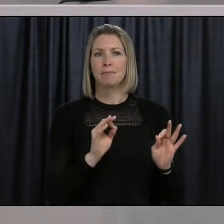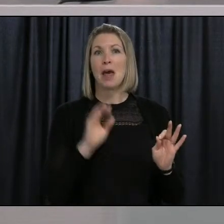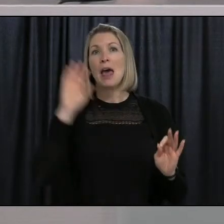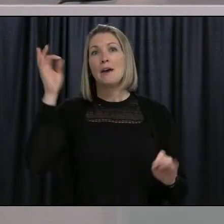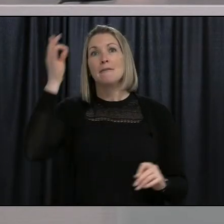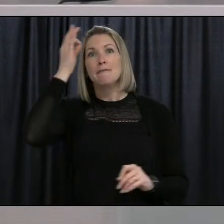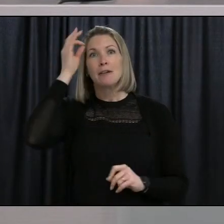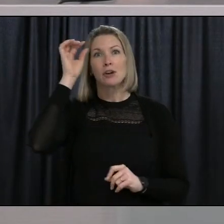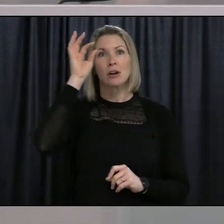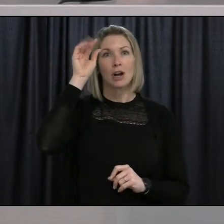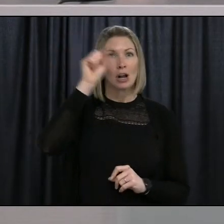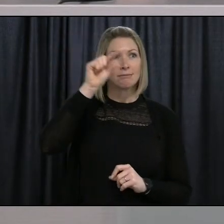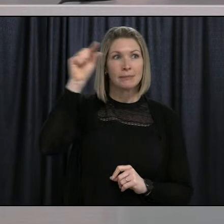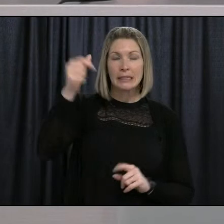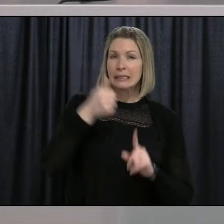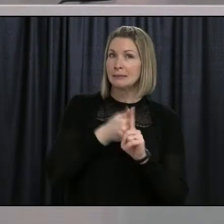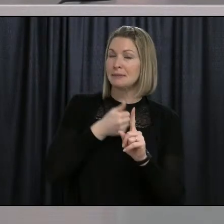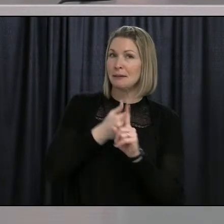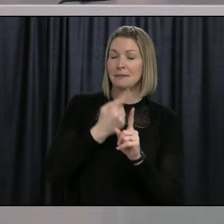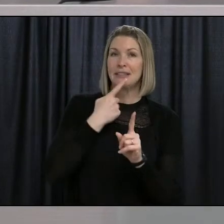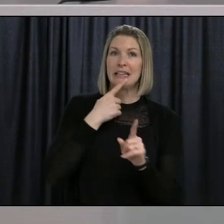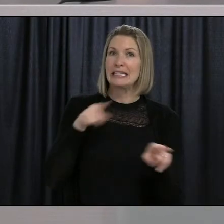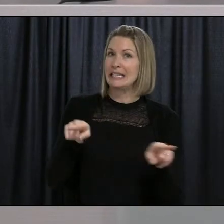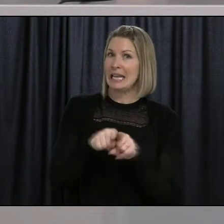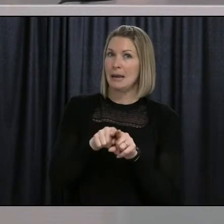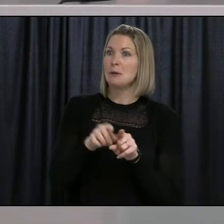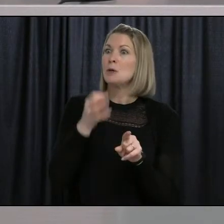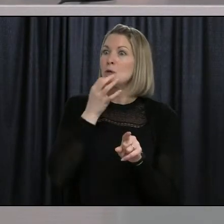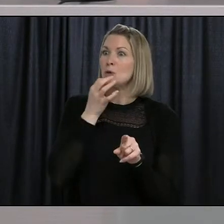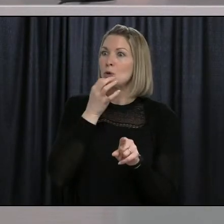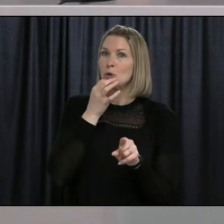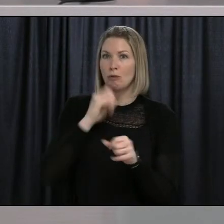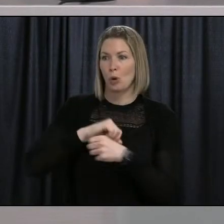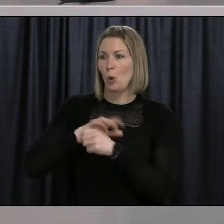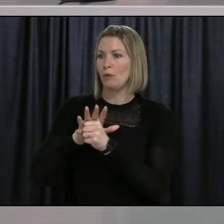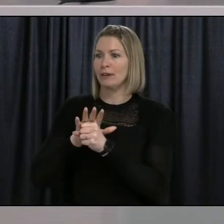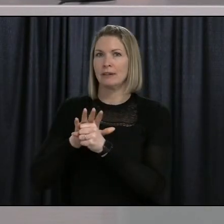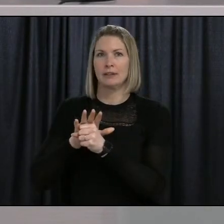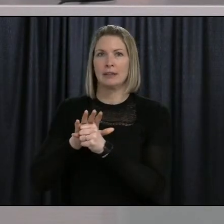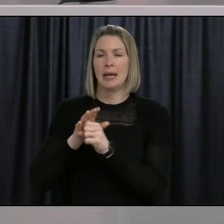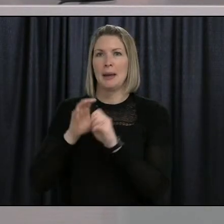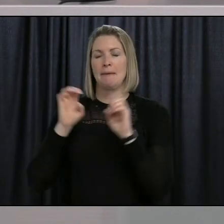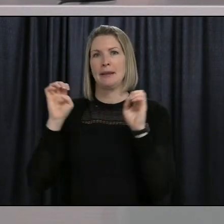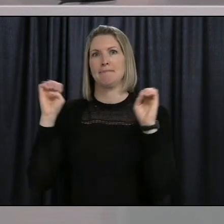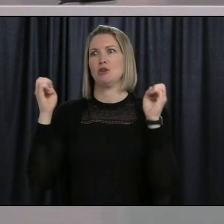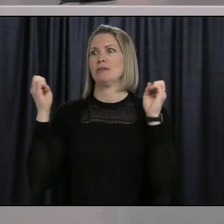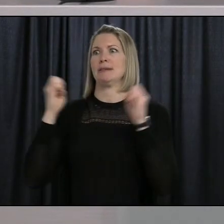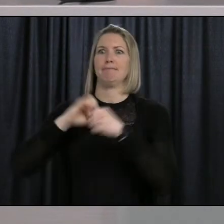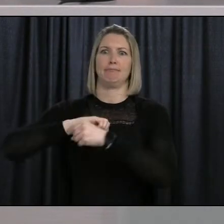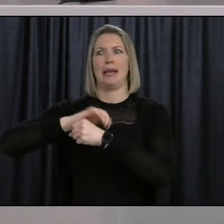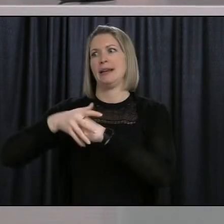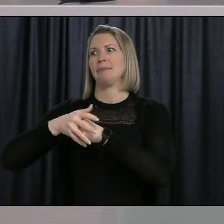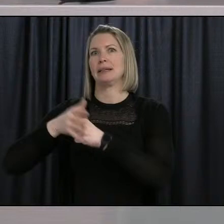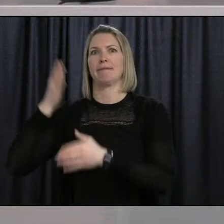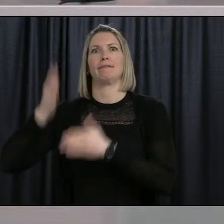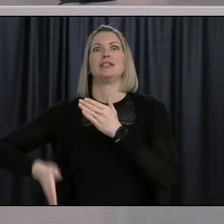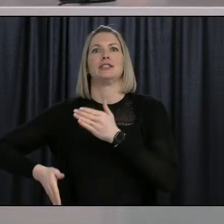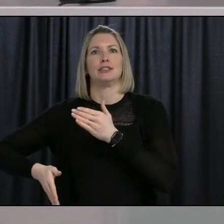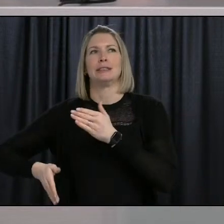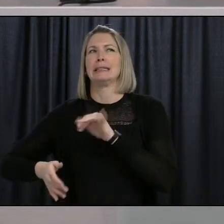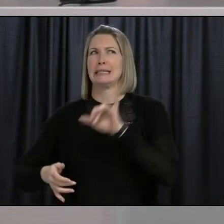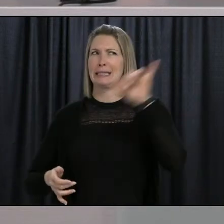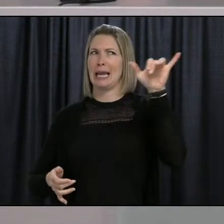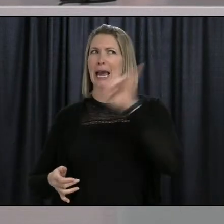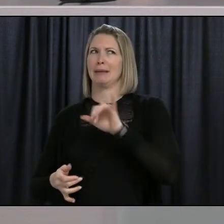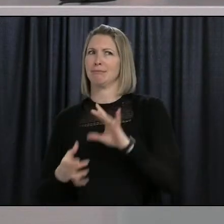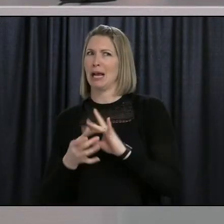the status of COVID-19. My question is, countries with